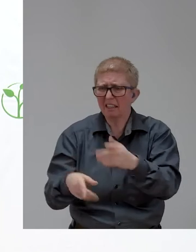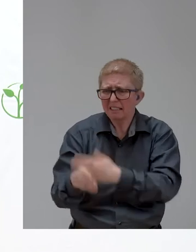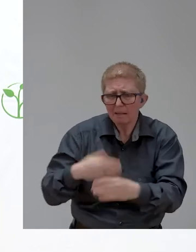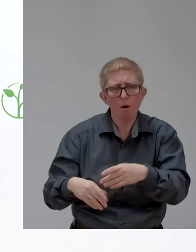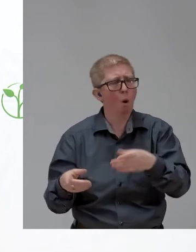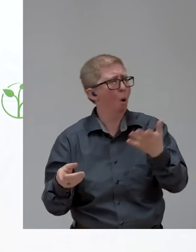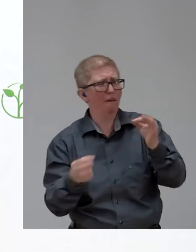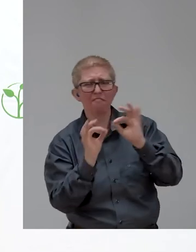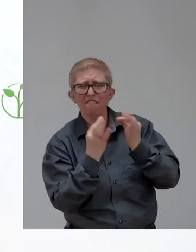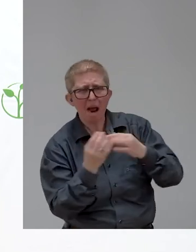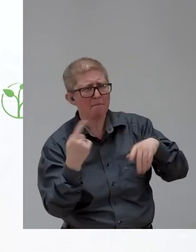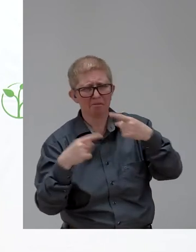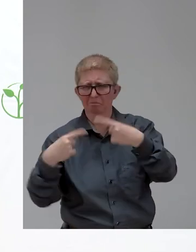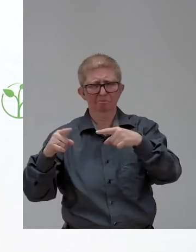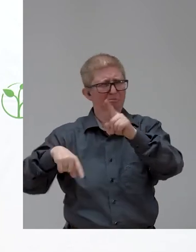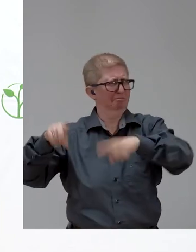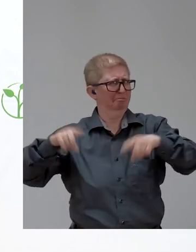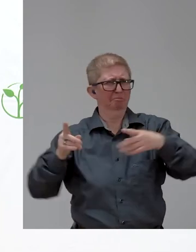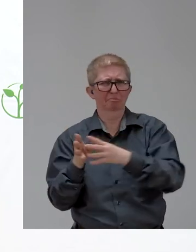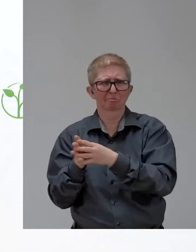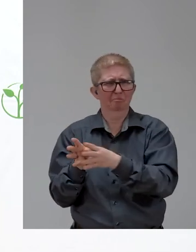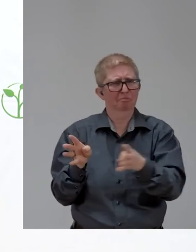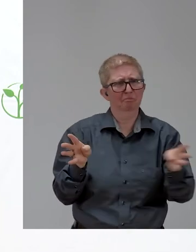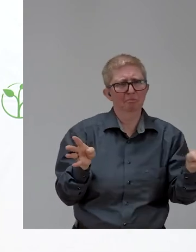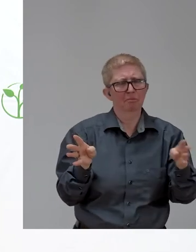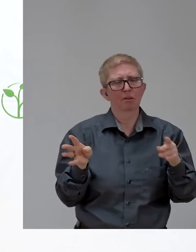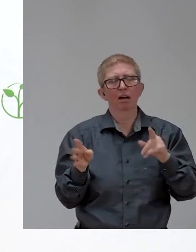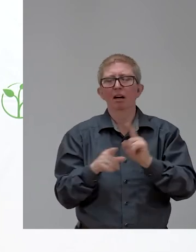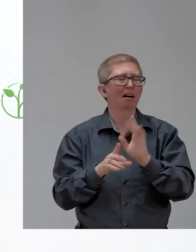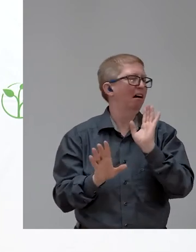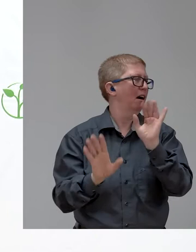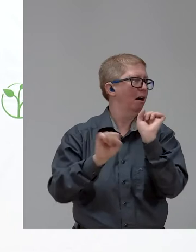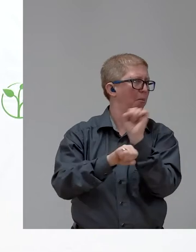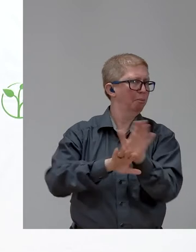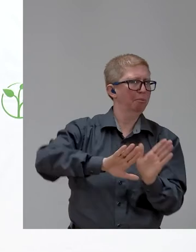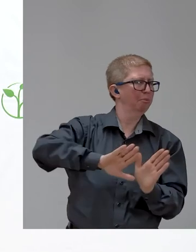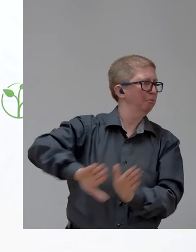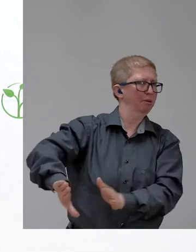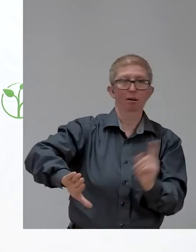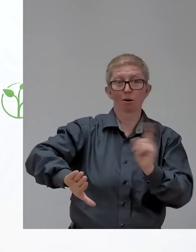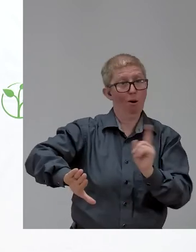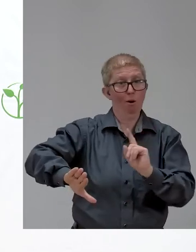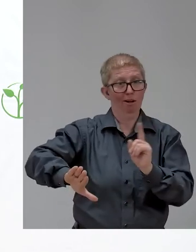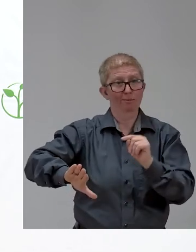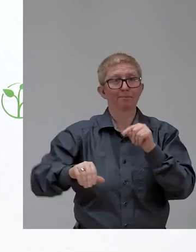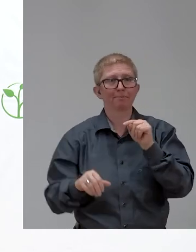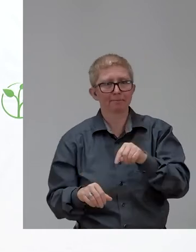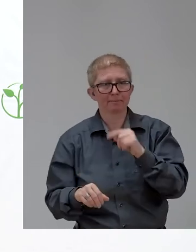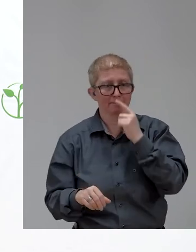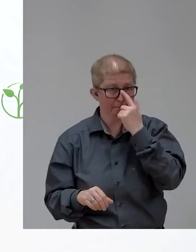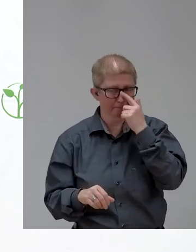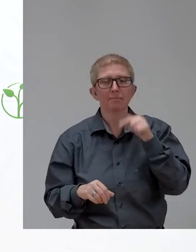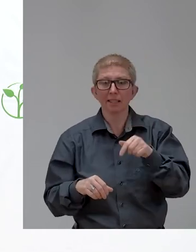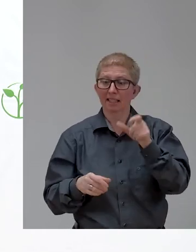And instead of looking away, they actually turn disabilities into abilities. And that gives